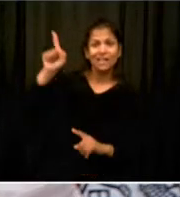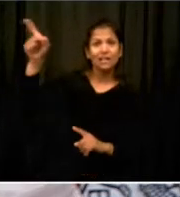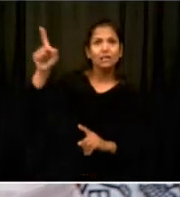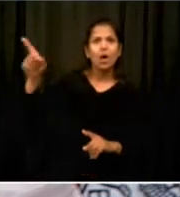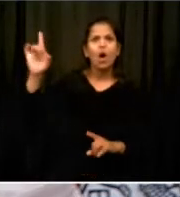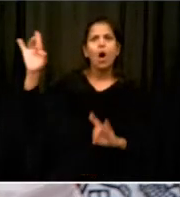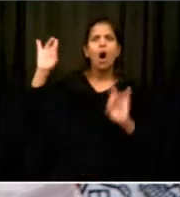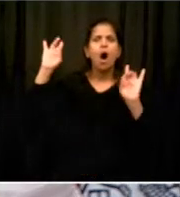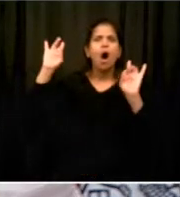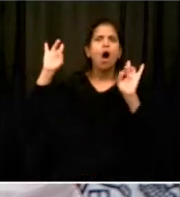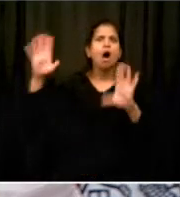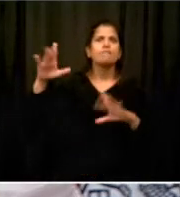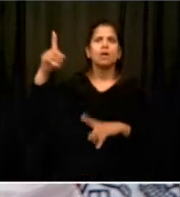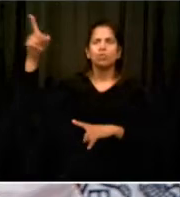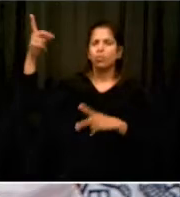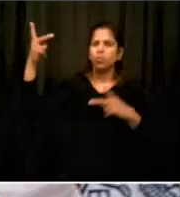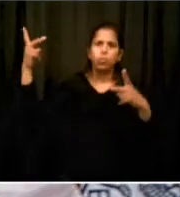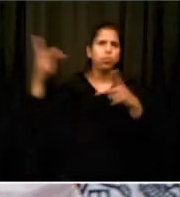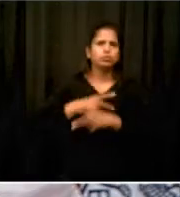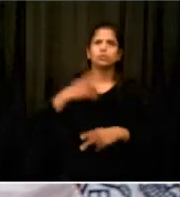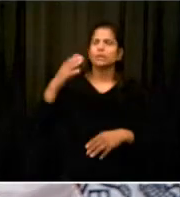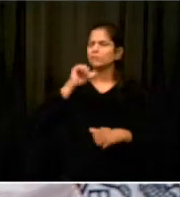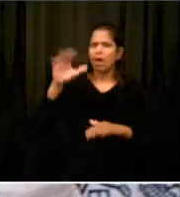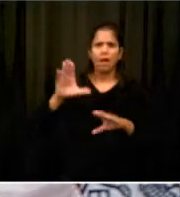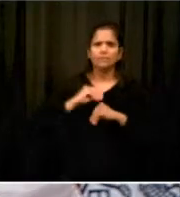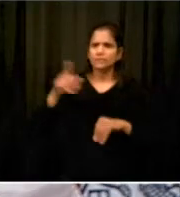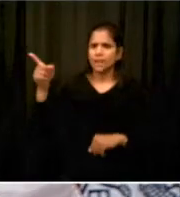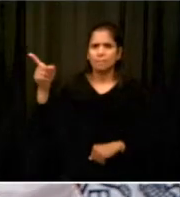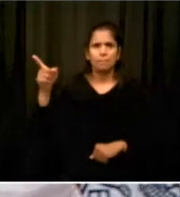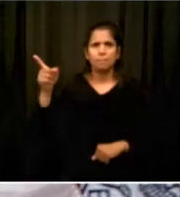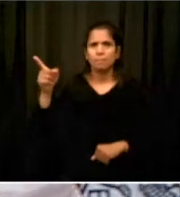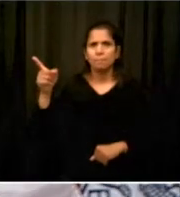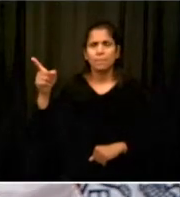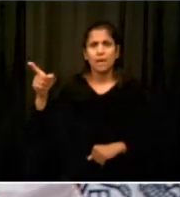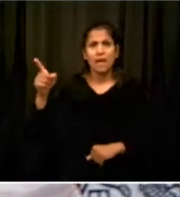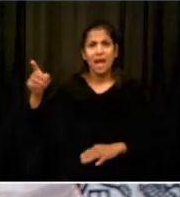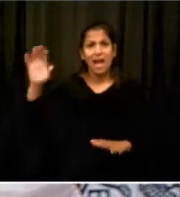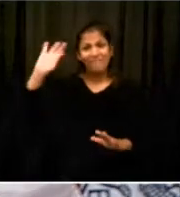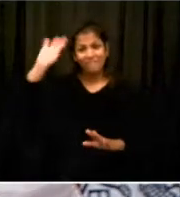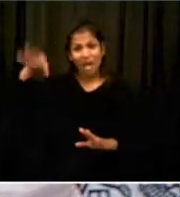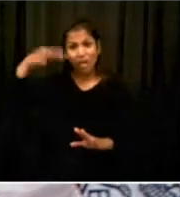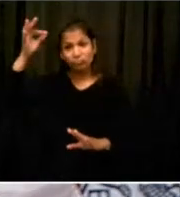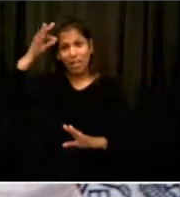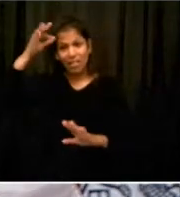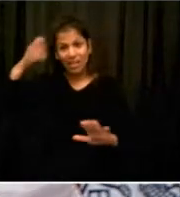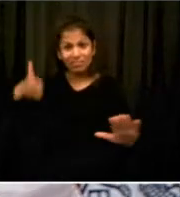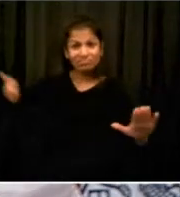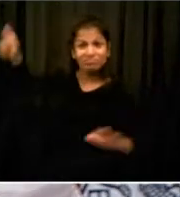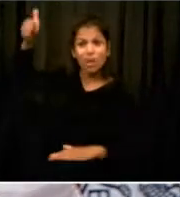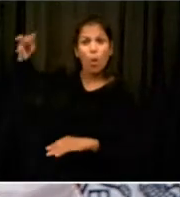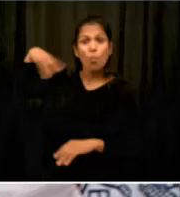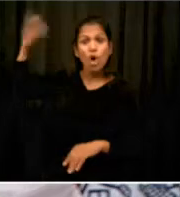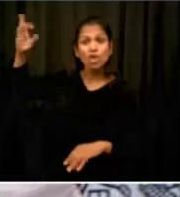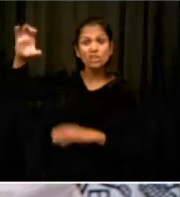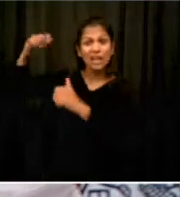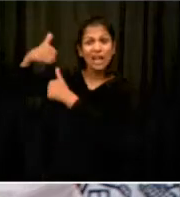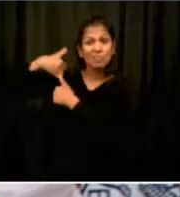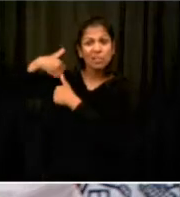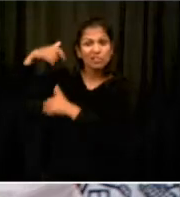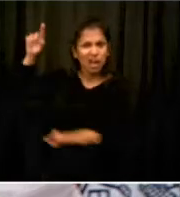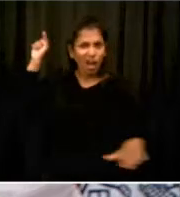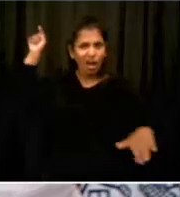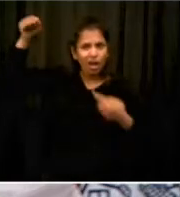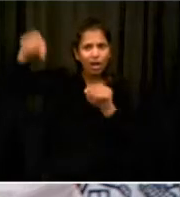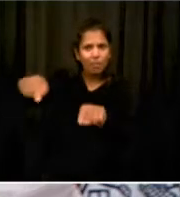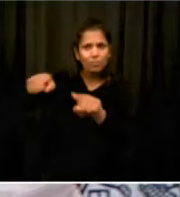unacceptable. So anything that even slightly suggests that is, to me, troubling, and it's the kind of thing that we don't want